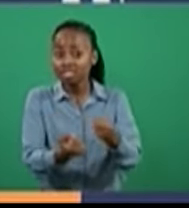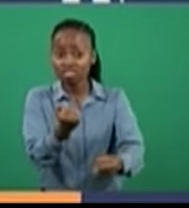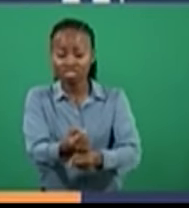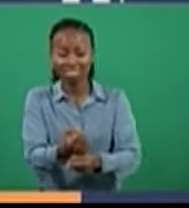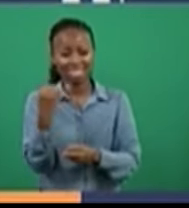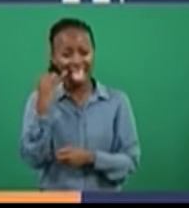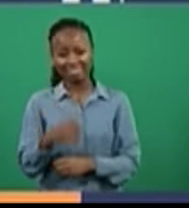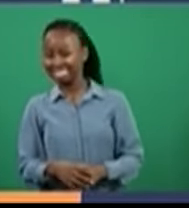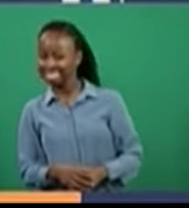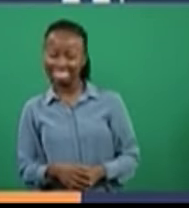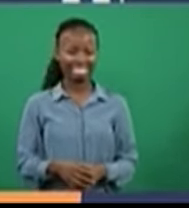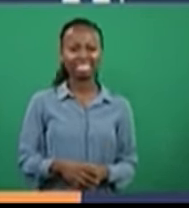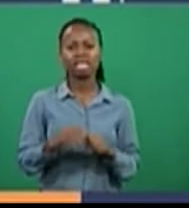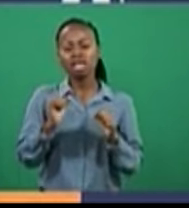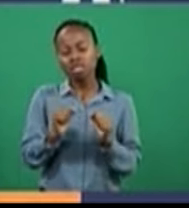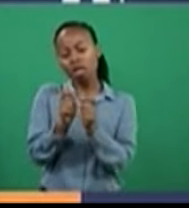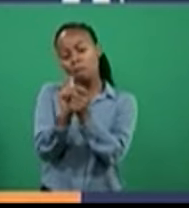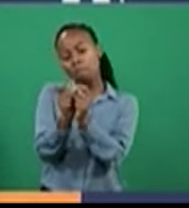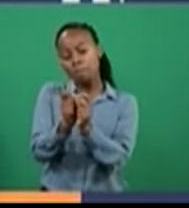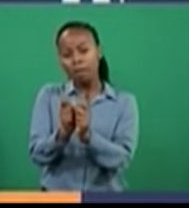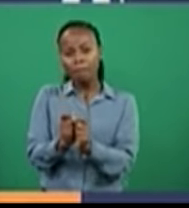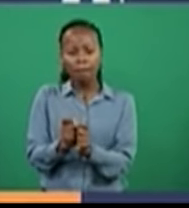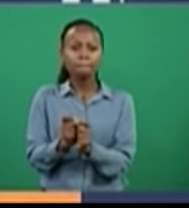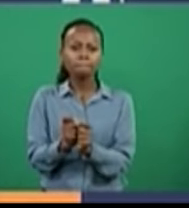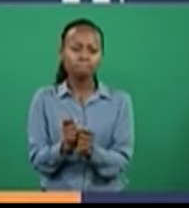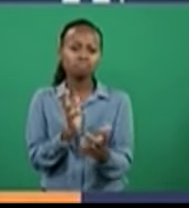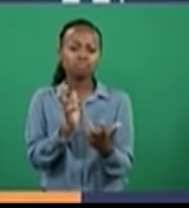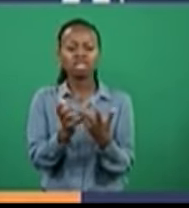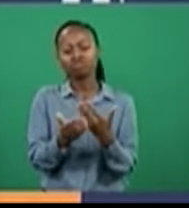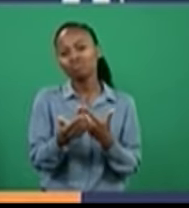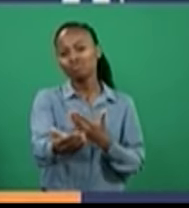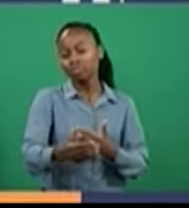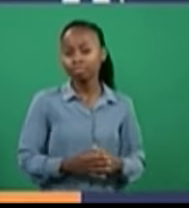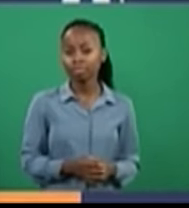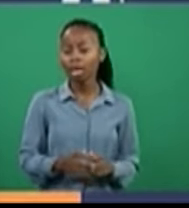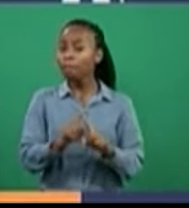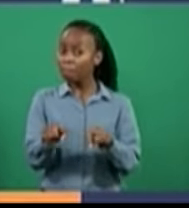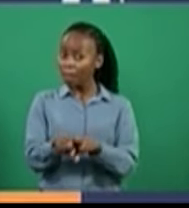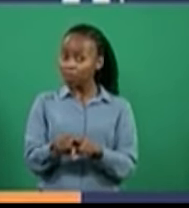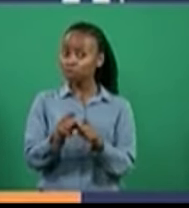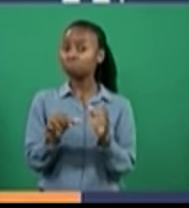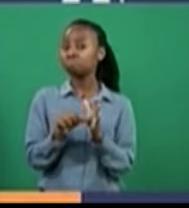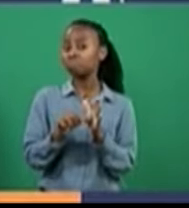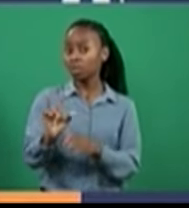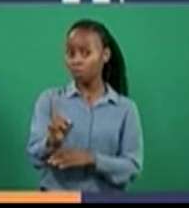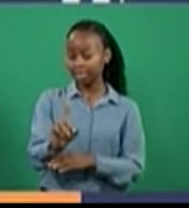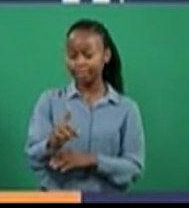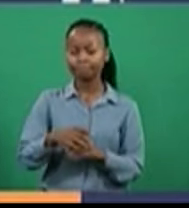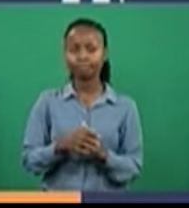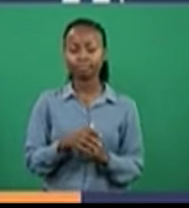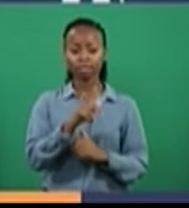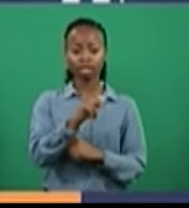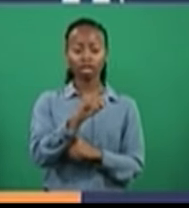policy as appropriate. And of course, what also matters here is the question that